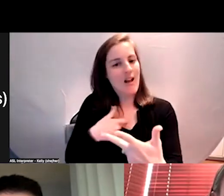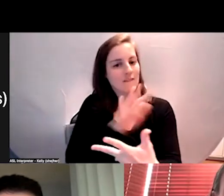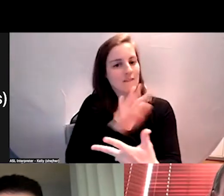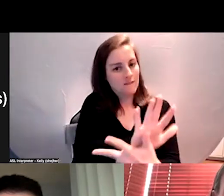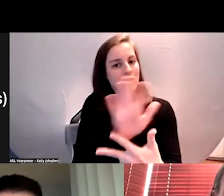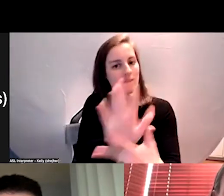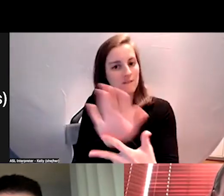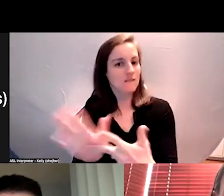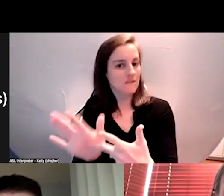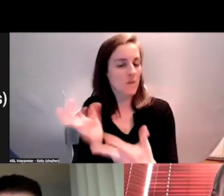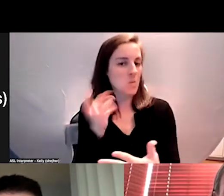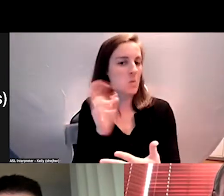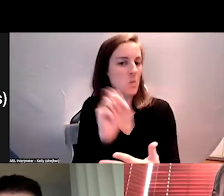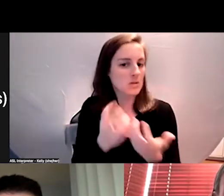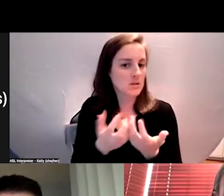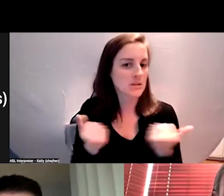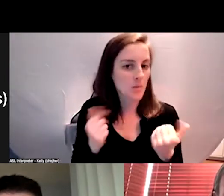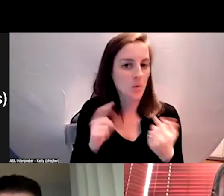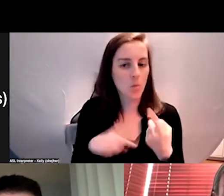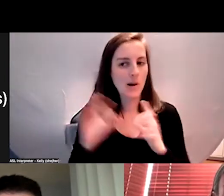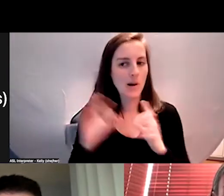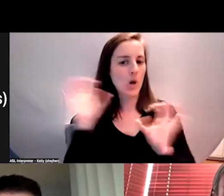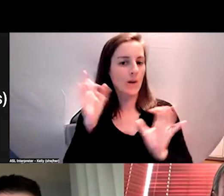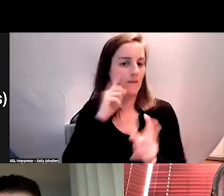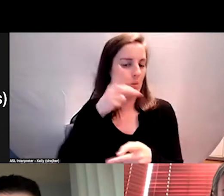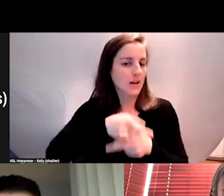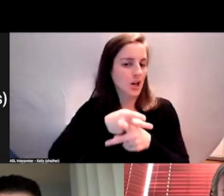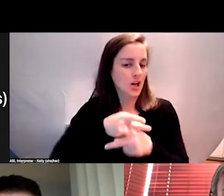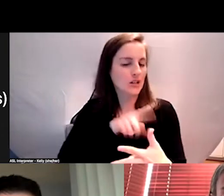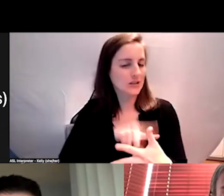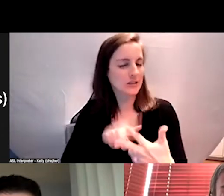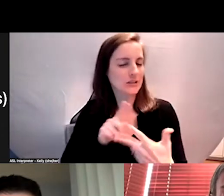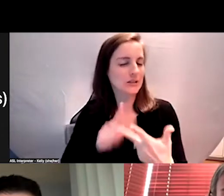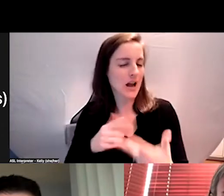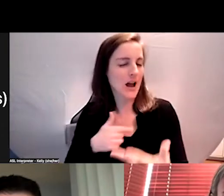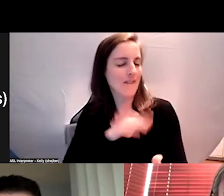to clarify if you're approaching care in each individual place.